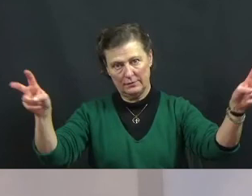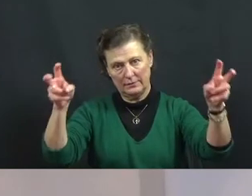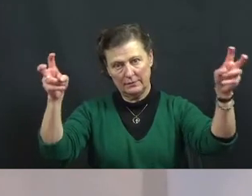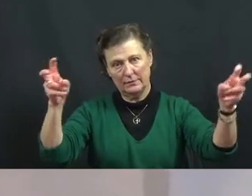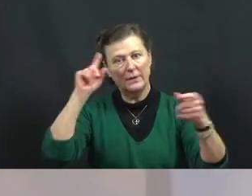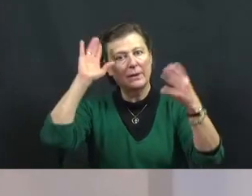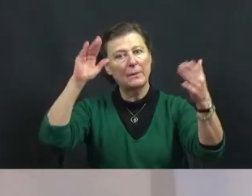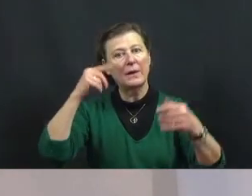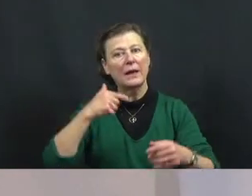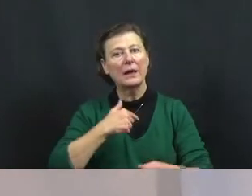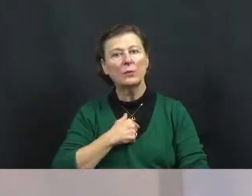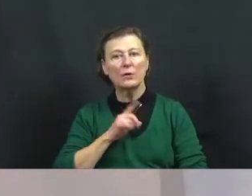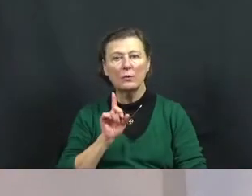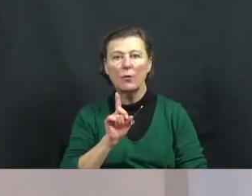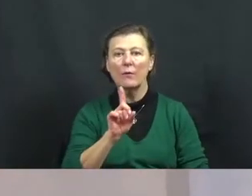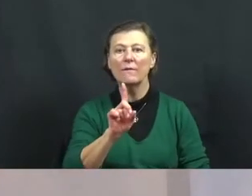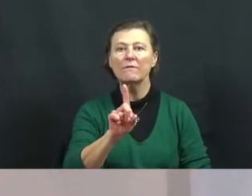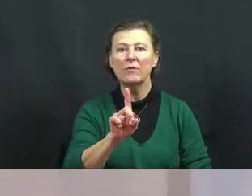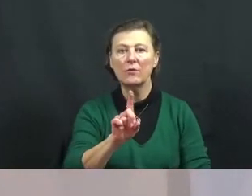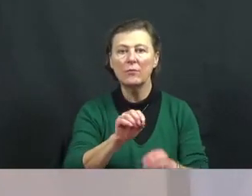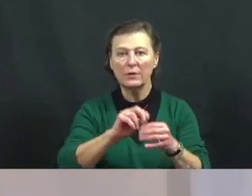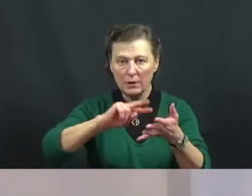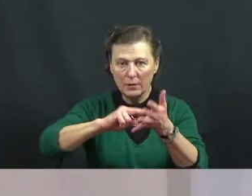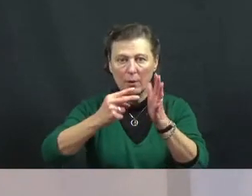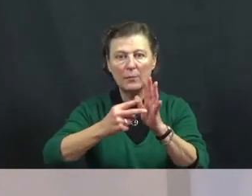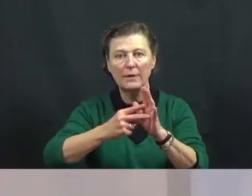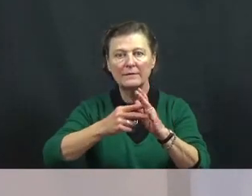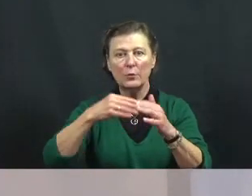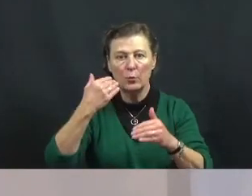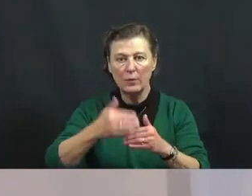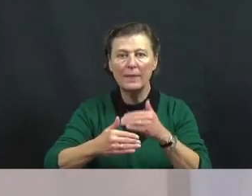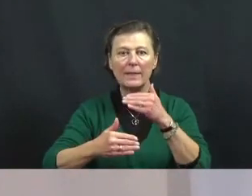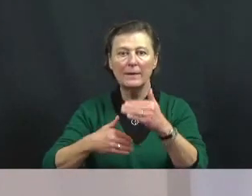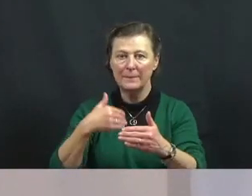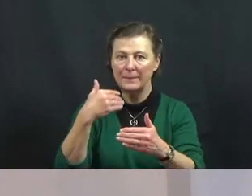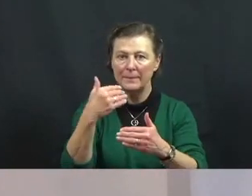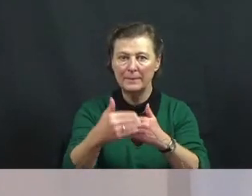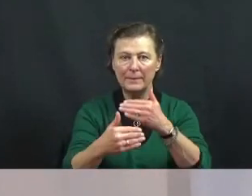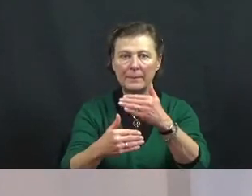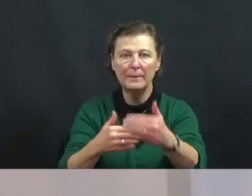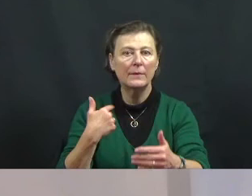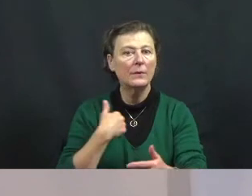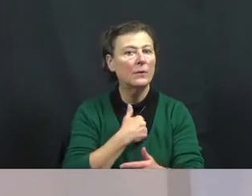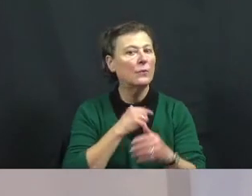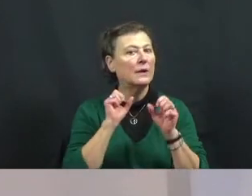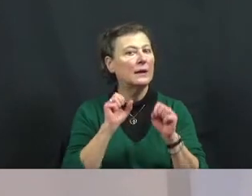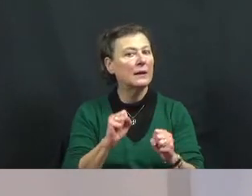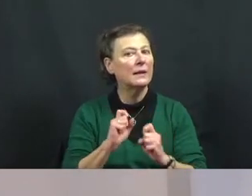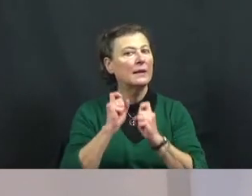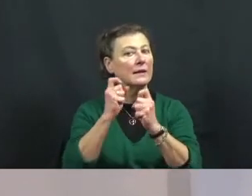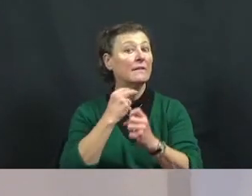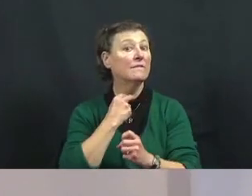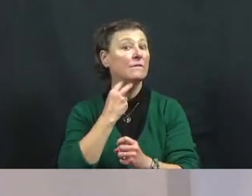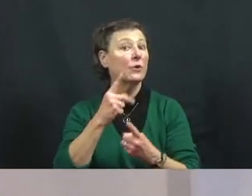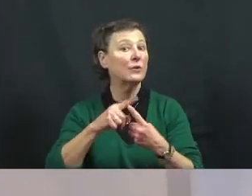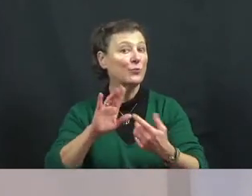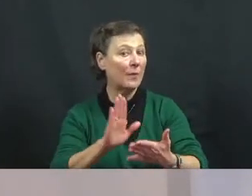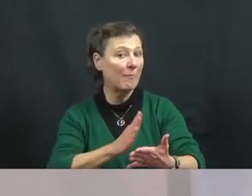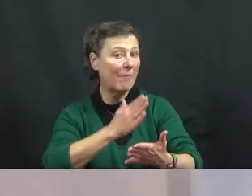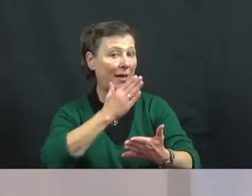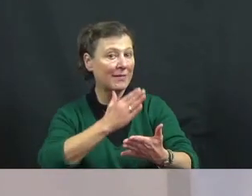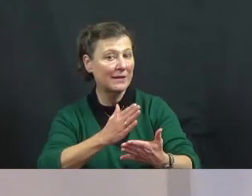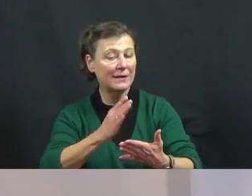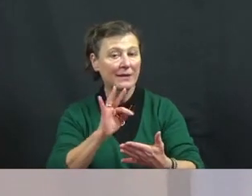May we go forward in purposeful rhythm, that we may give voice to the melody of